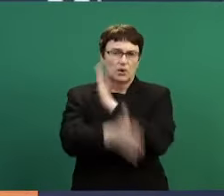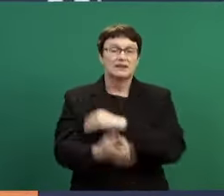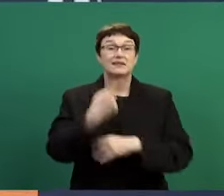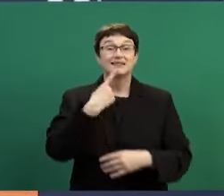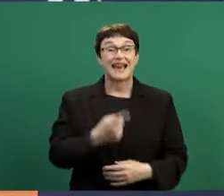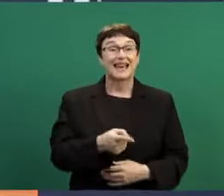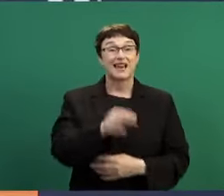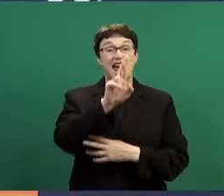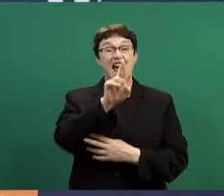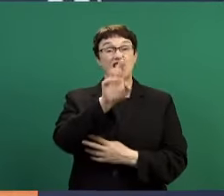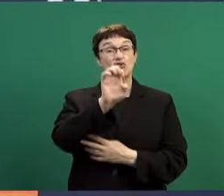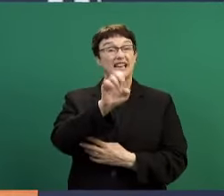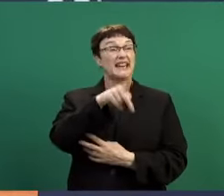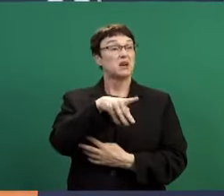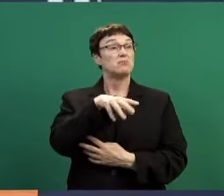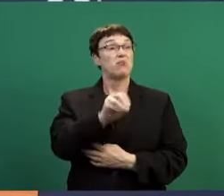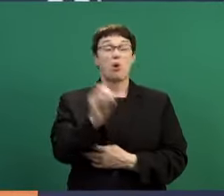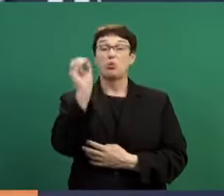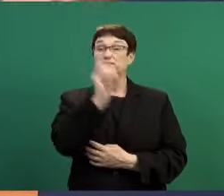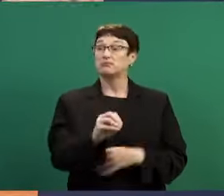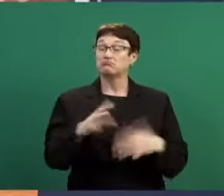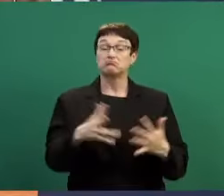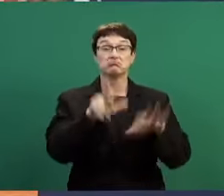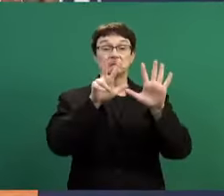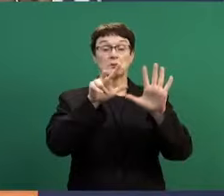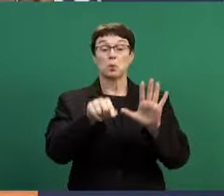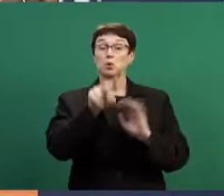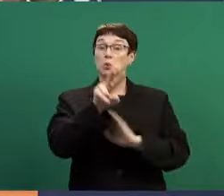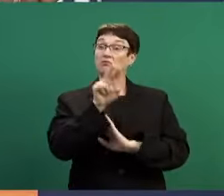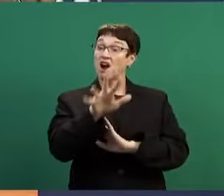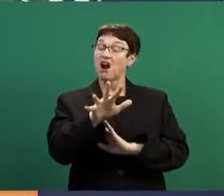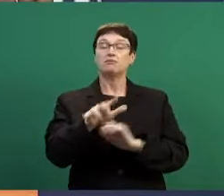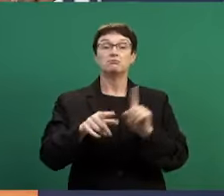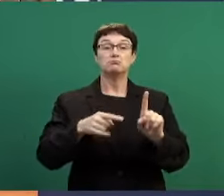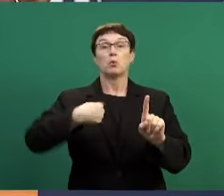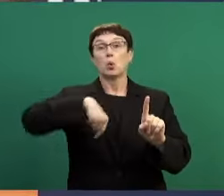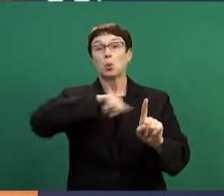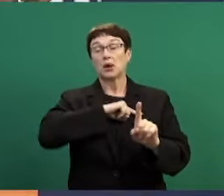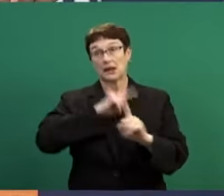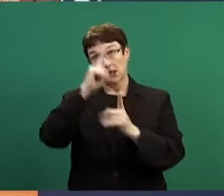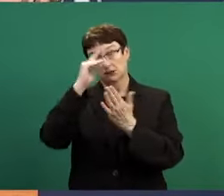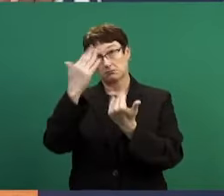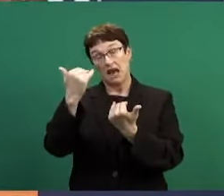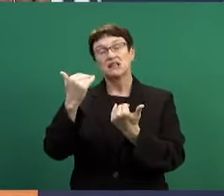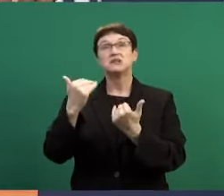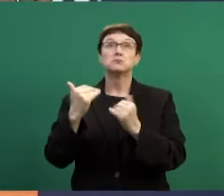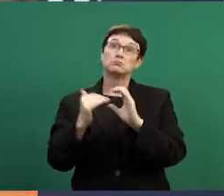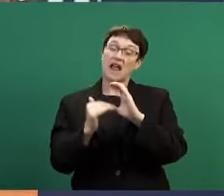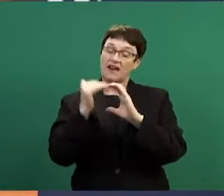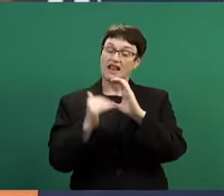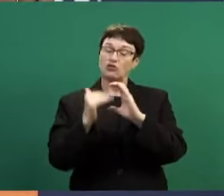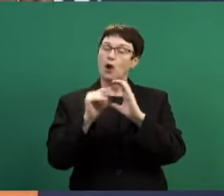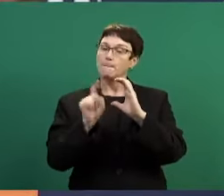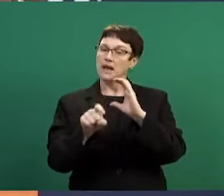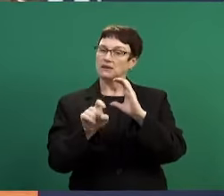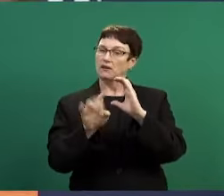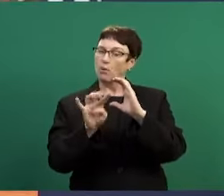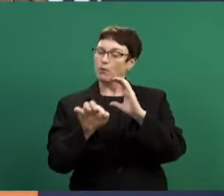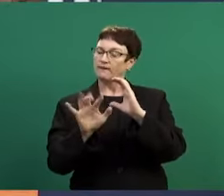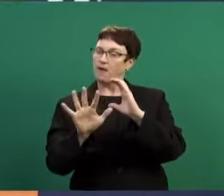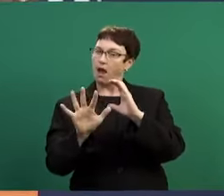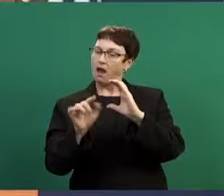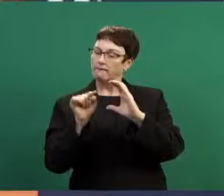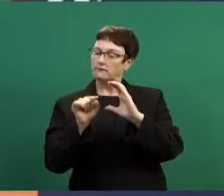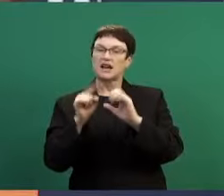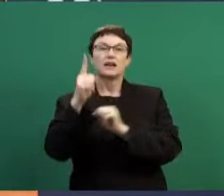repo is at 8.25. We expect inflation to be 4.5 by